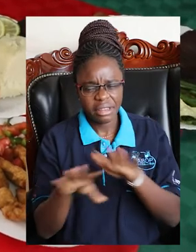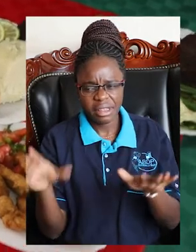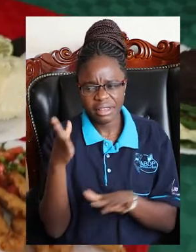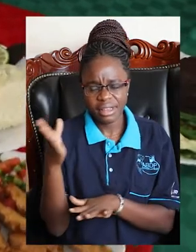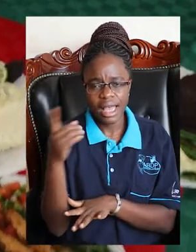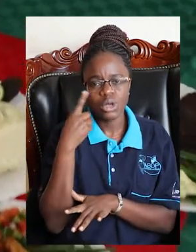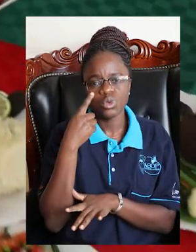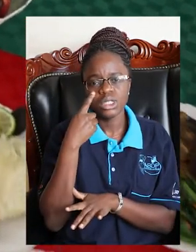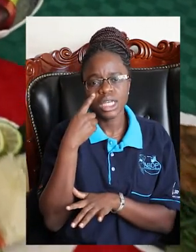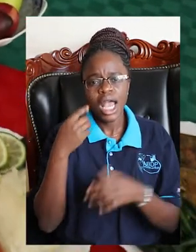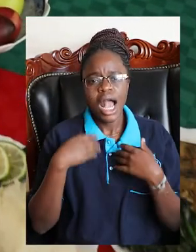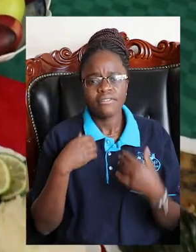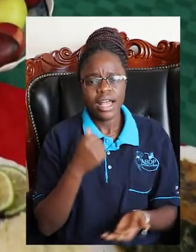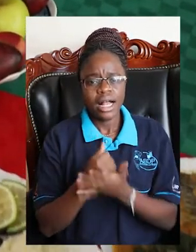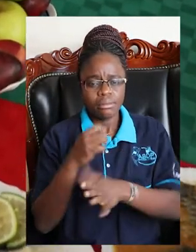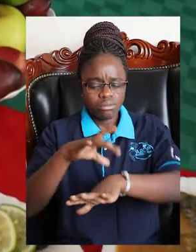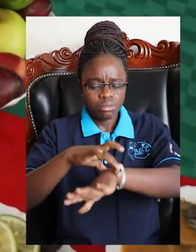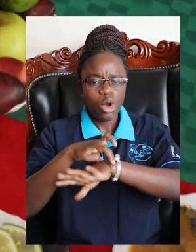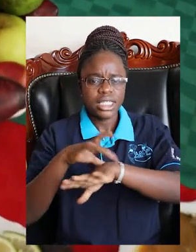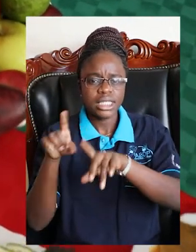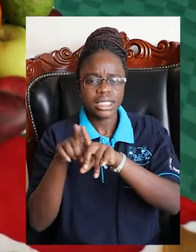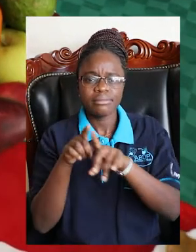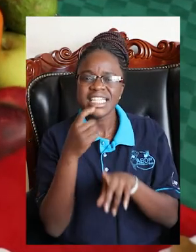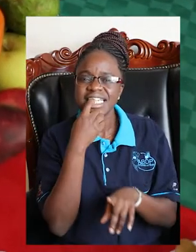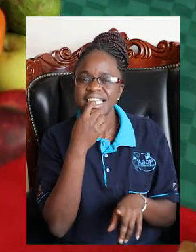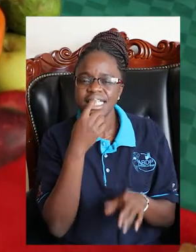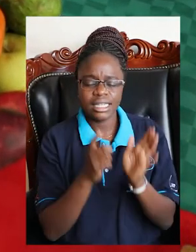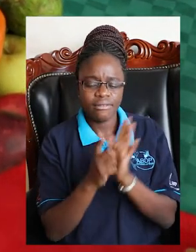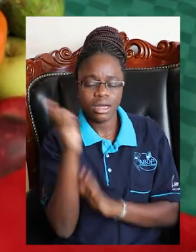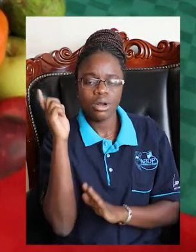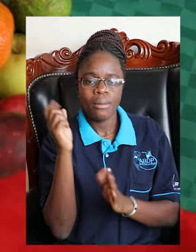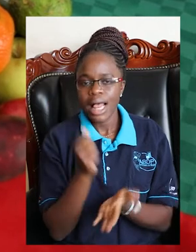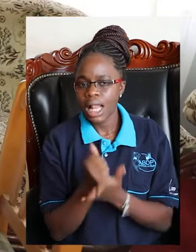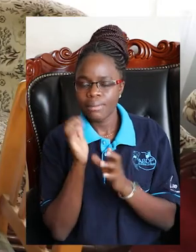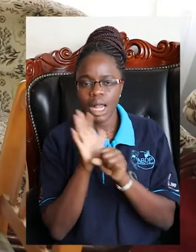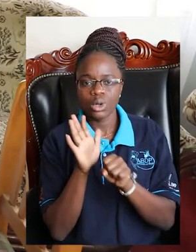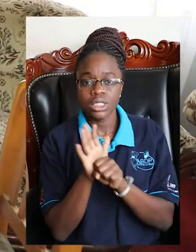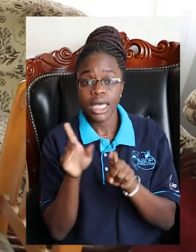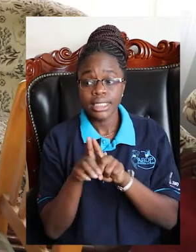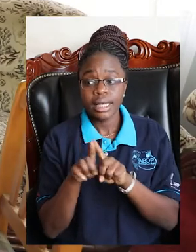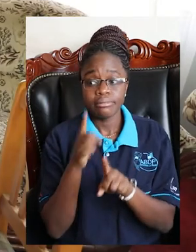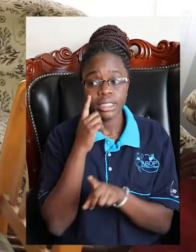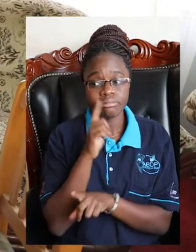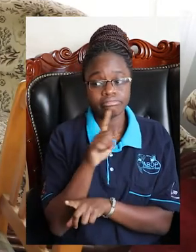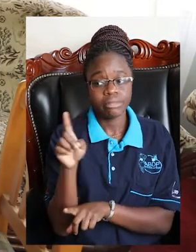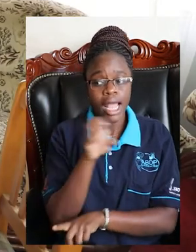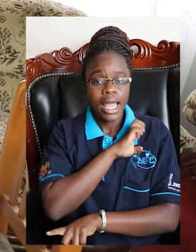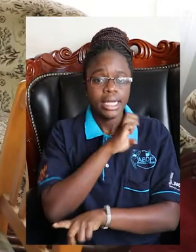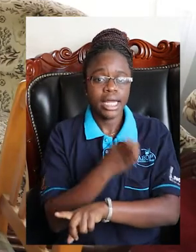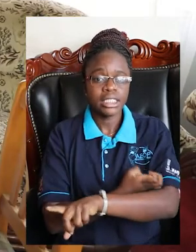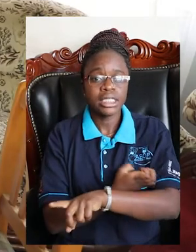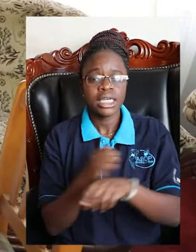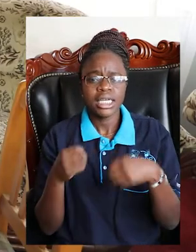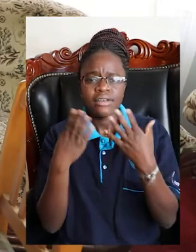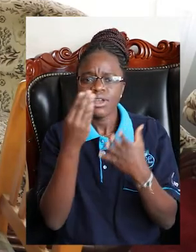very rich in calcium, very good for bones and teeth. And then we have now our starch. Our starch for this one, we are